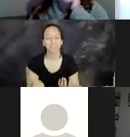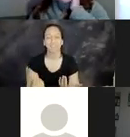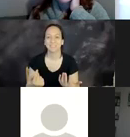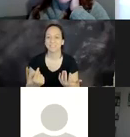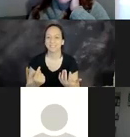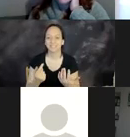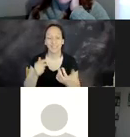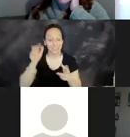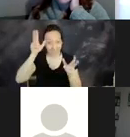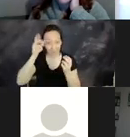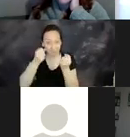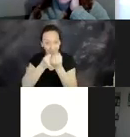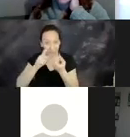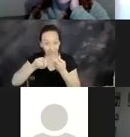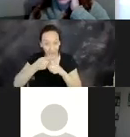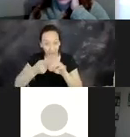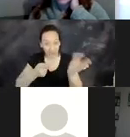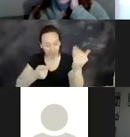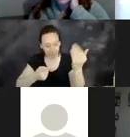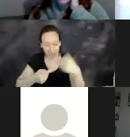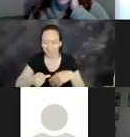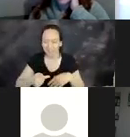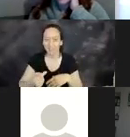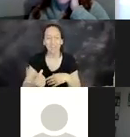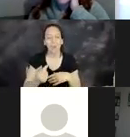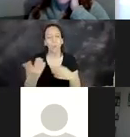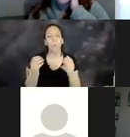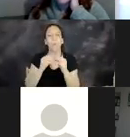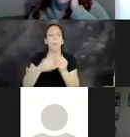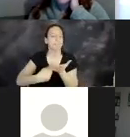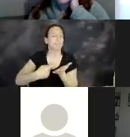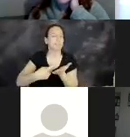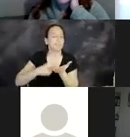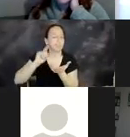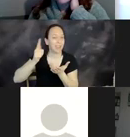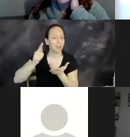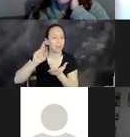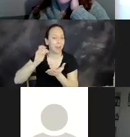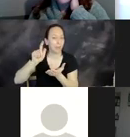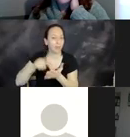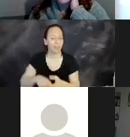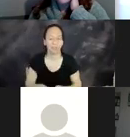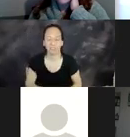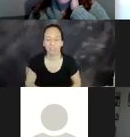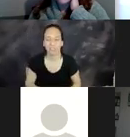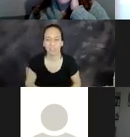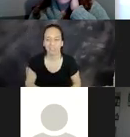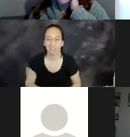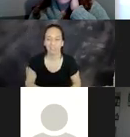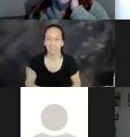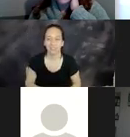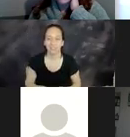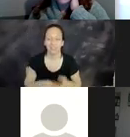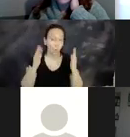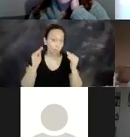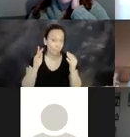devil's advocate friend, and ask us some more questions, but we'll have even more to talk about in terms of what proof of payment looks like. So hopefully that